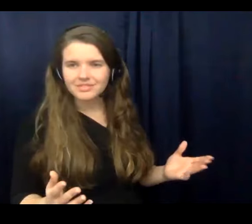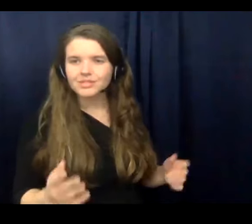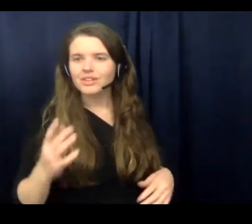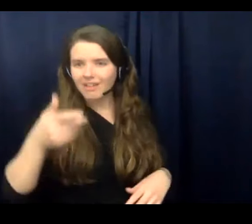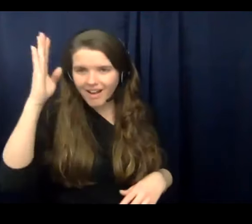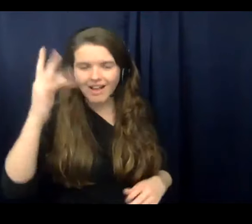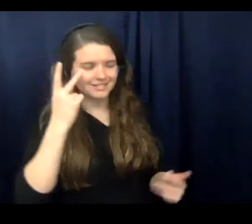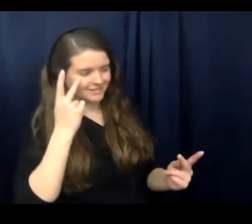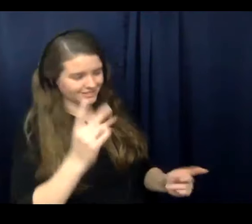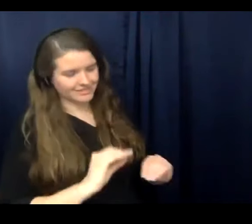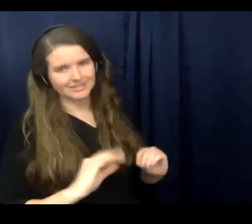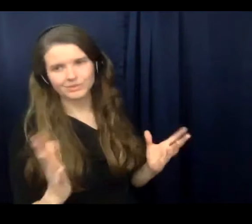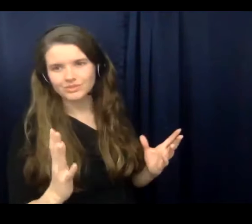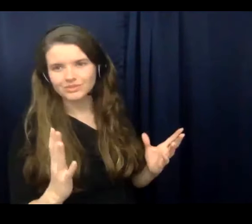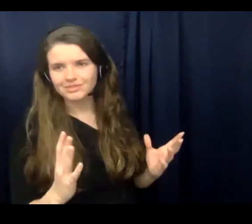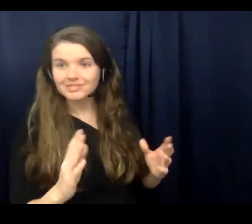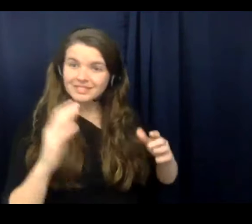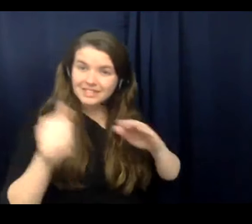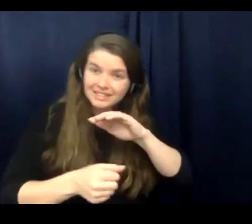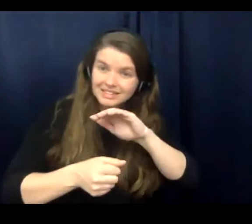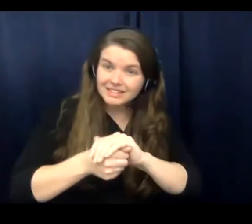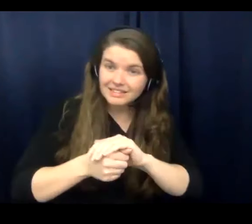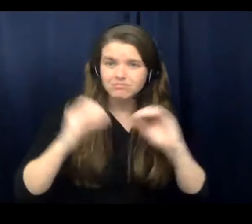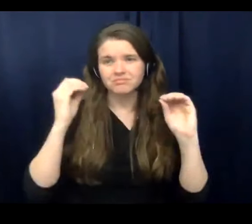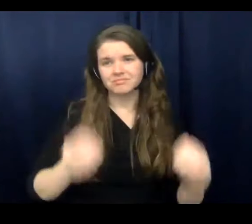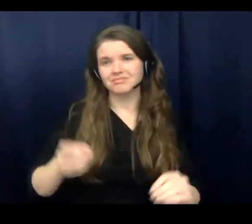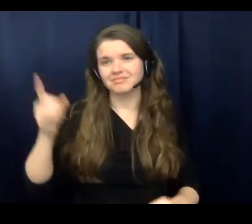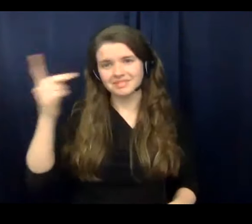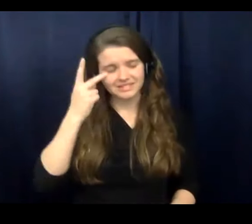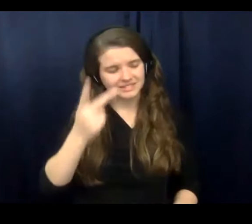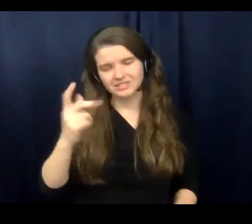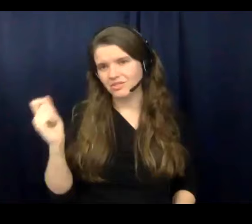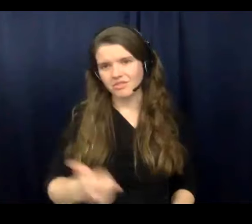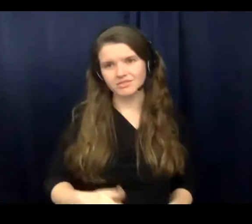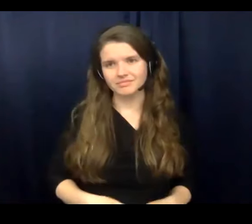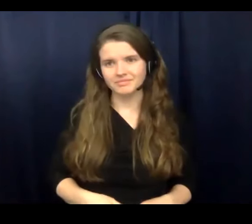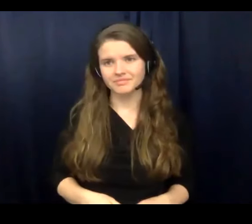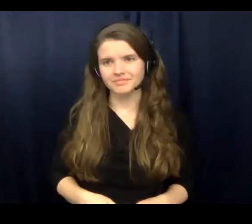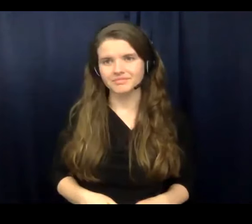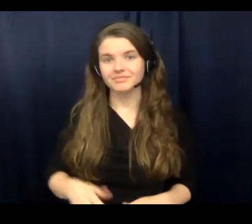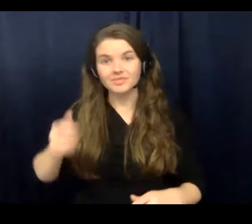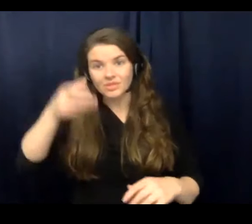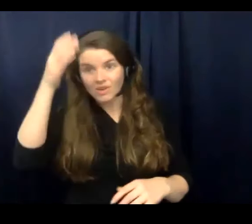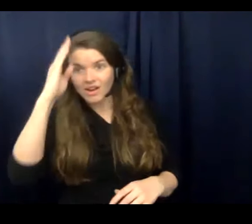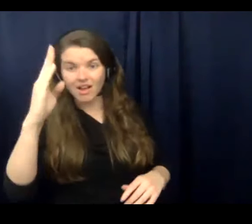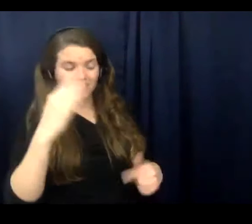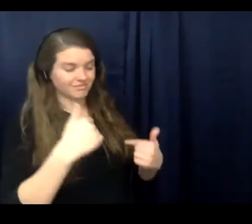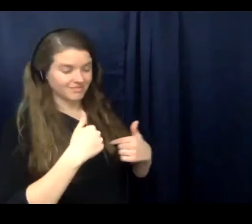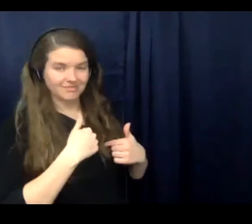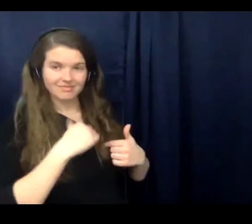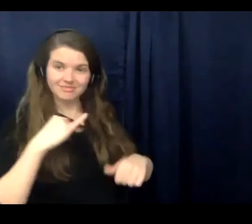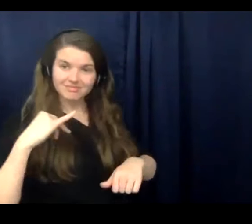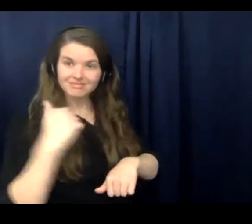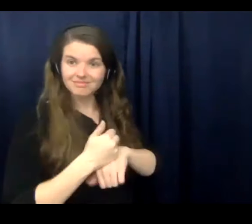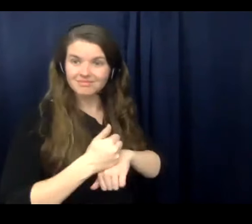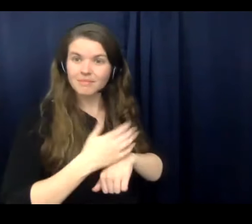clearly. There's nothing hidden from the Lord. And you recognize that then God the Father declares, I have set my king on